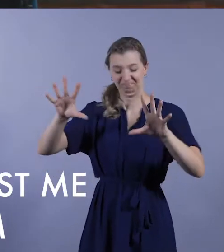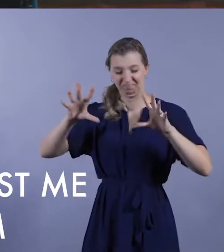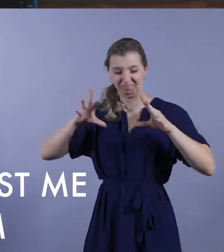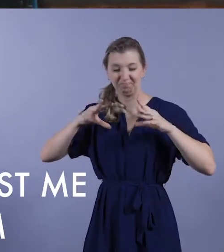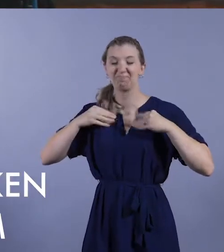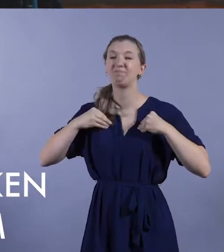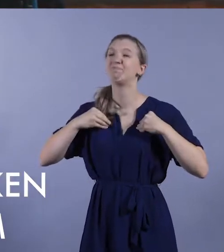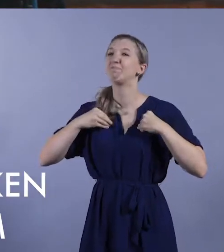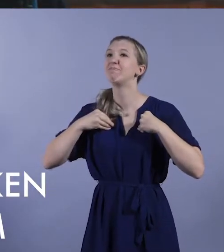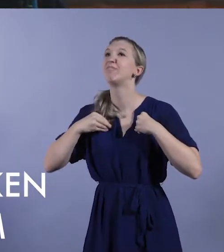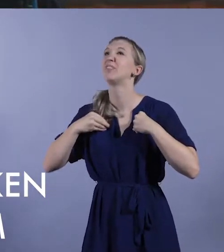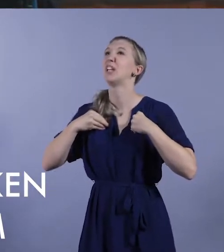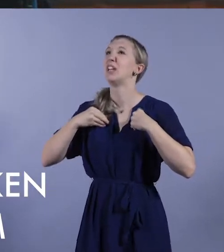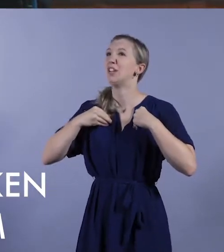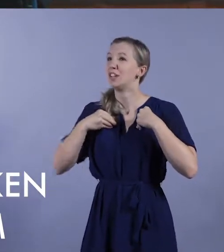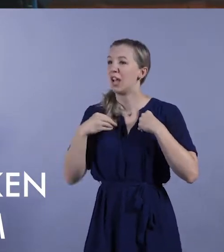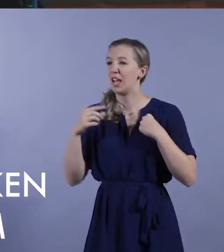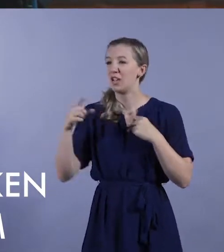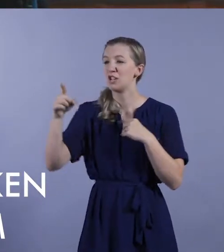I am.